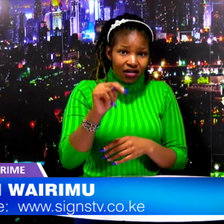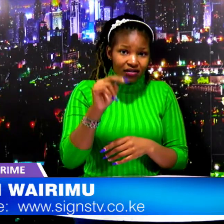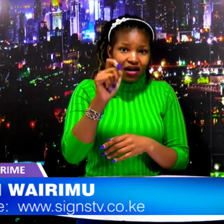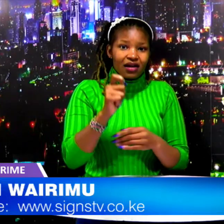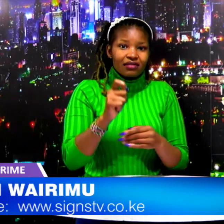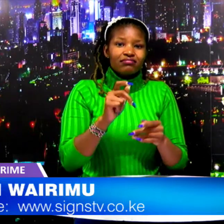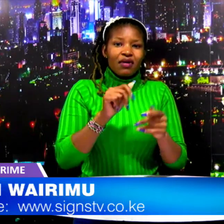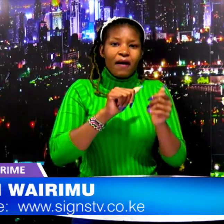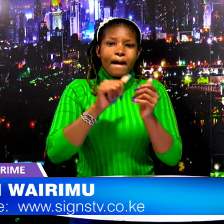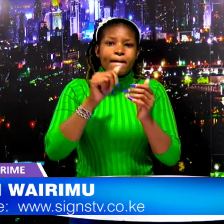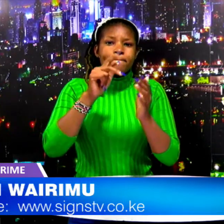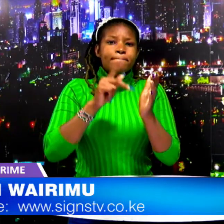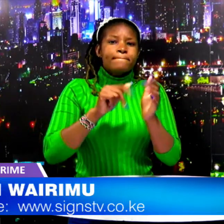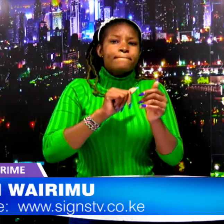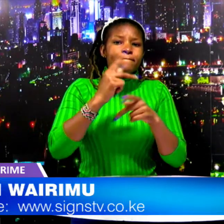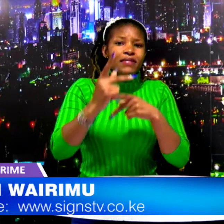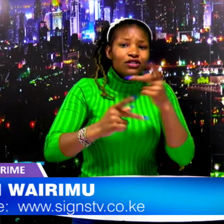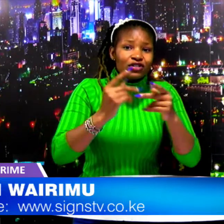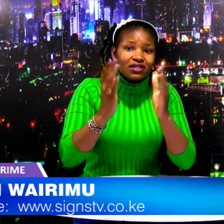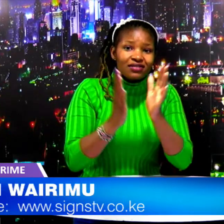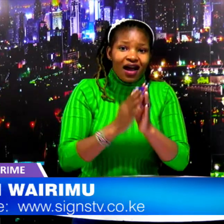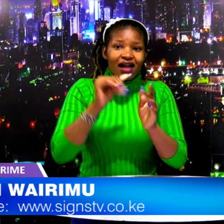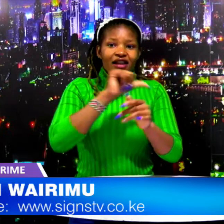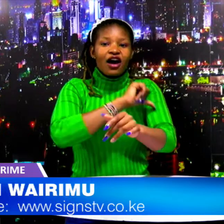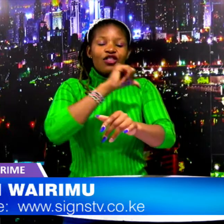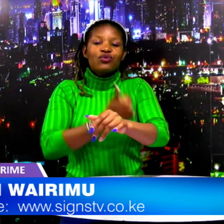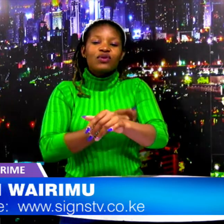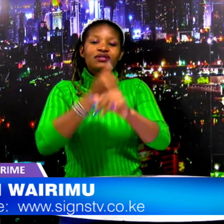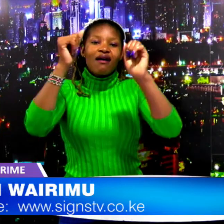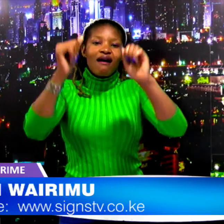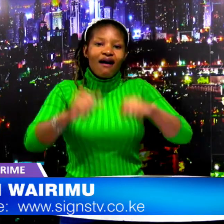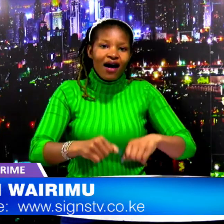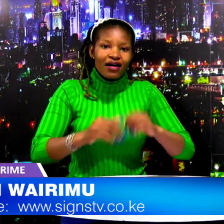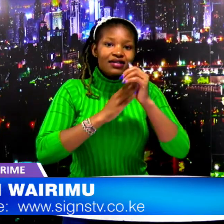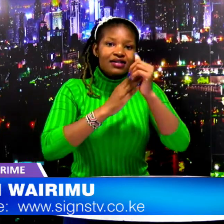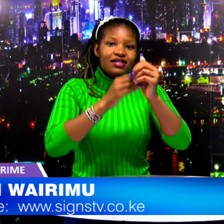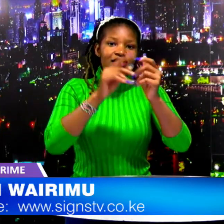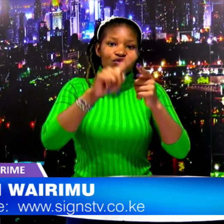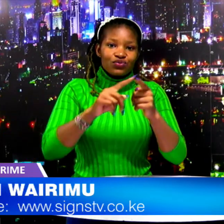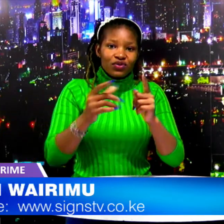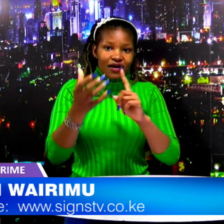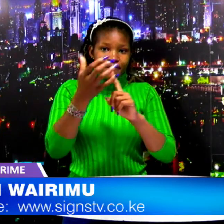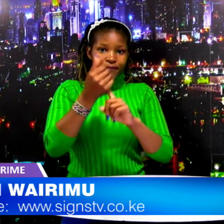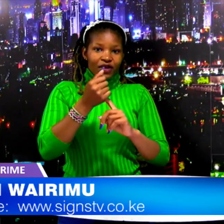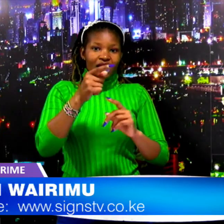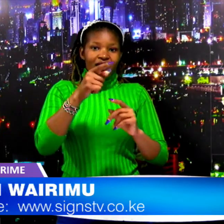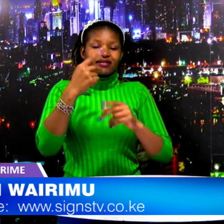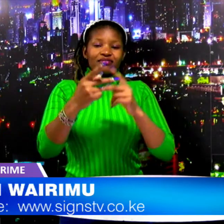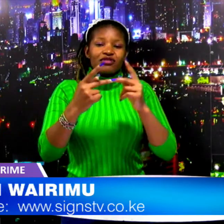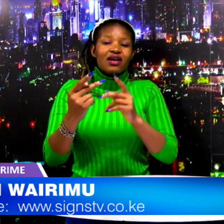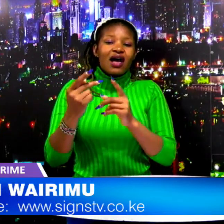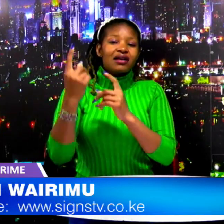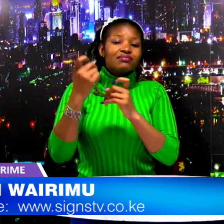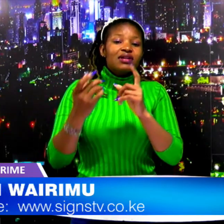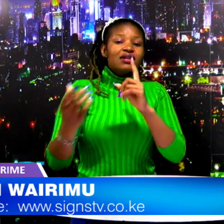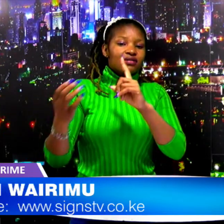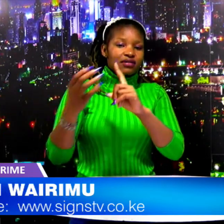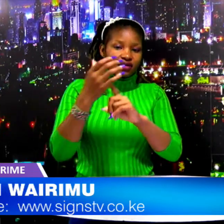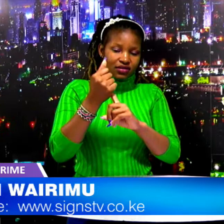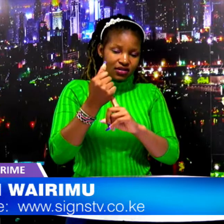trailblazer, showcasing the talent, passion, and authenticity can lead